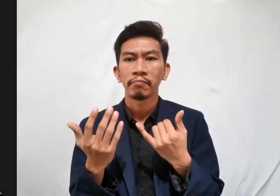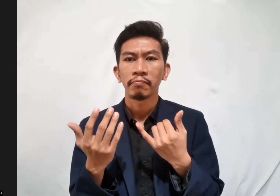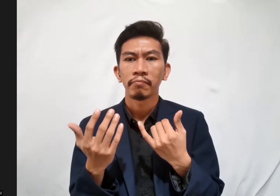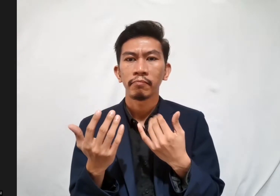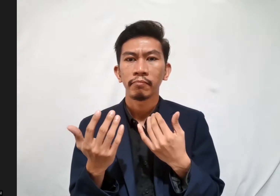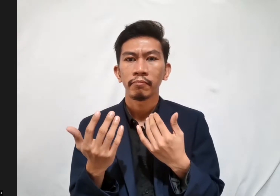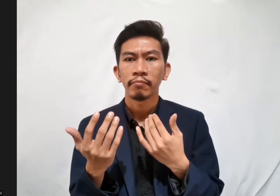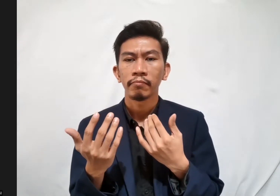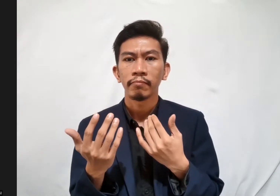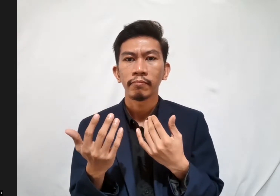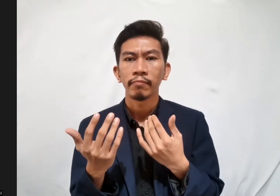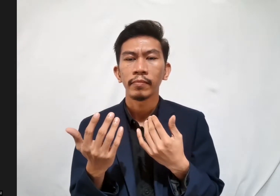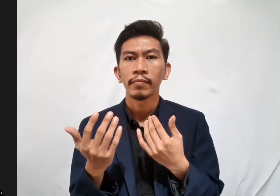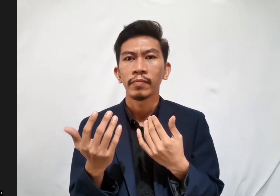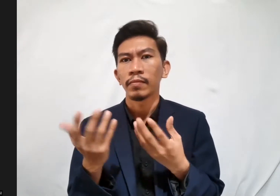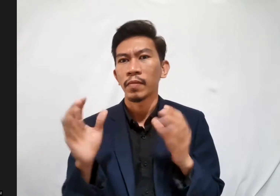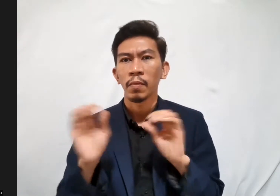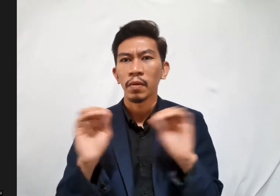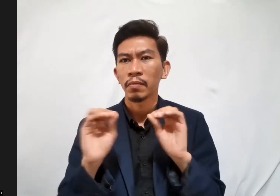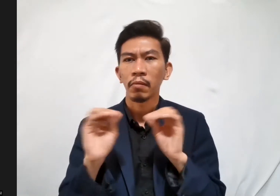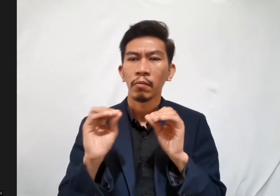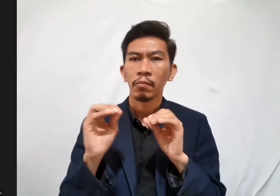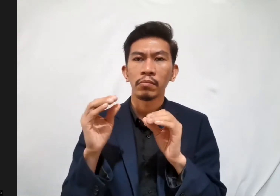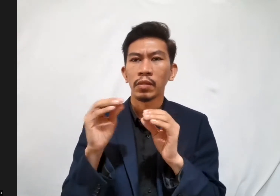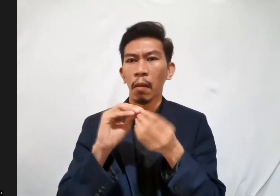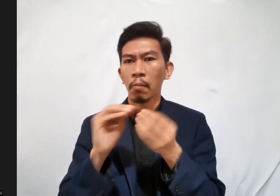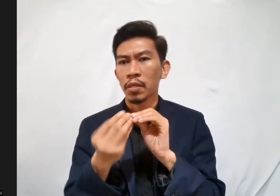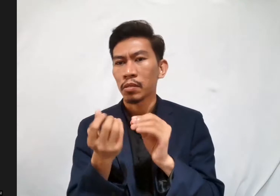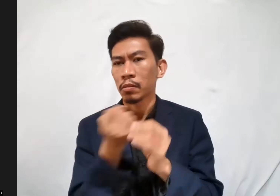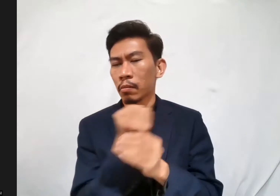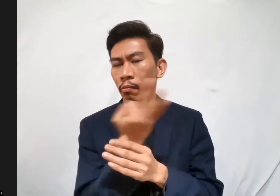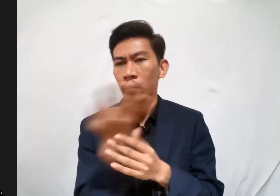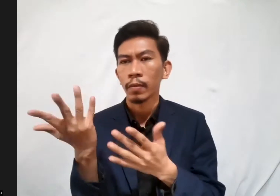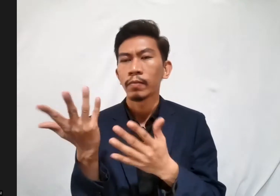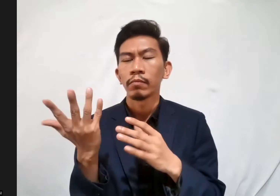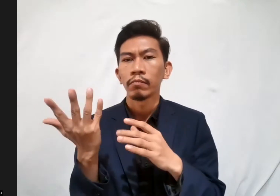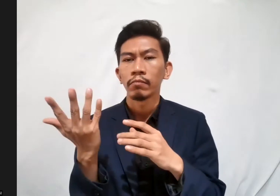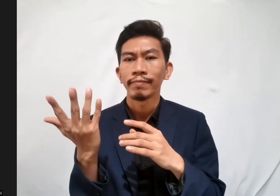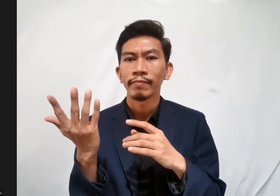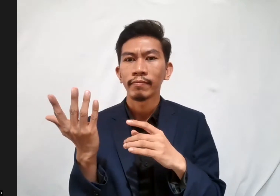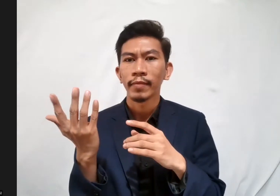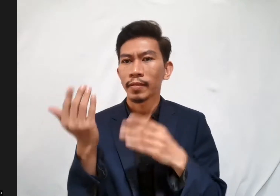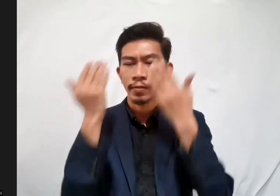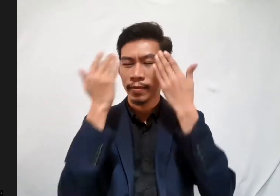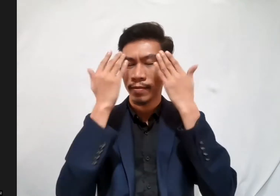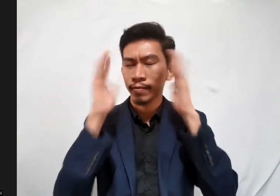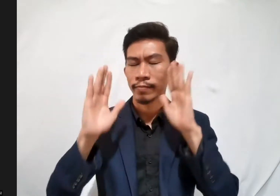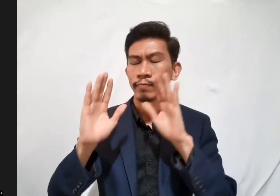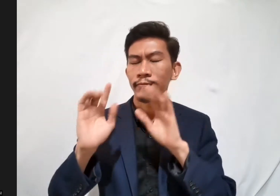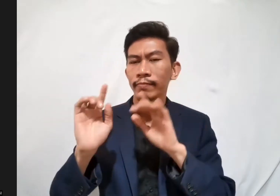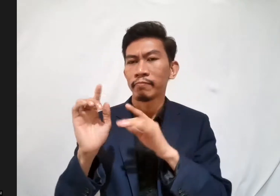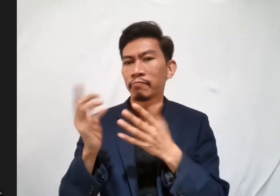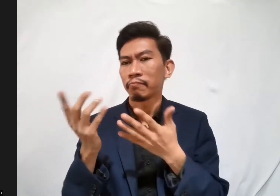don't have numbers really on incidents, and I don't know what you want, but we